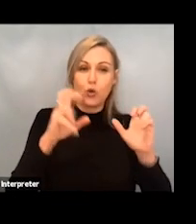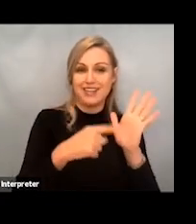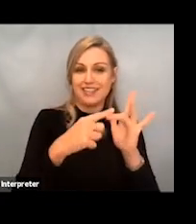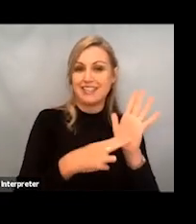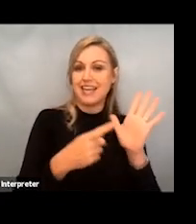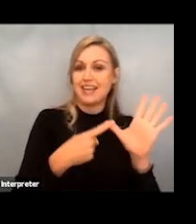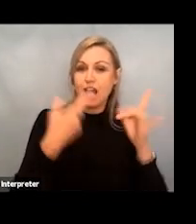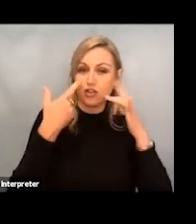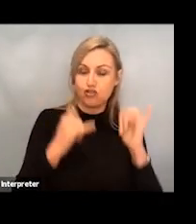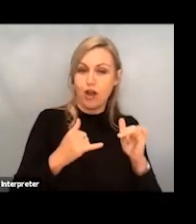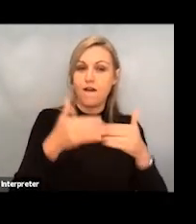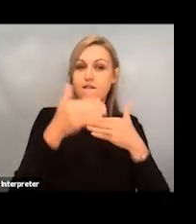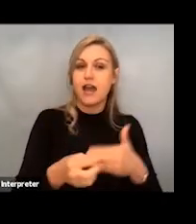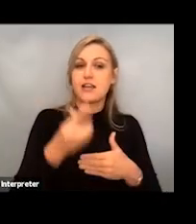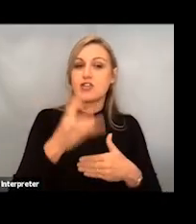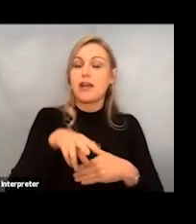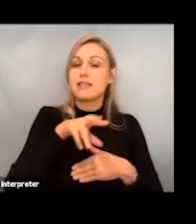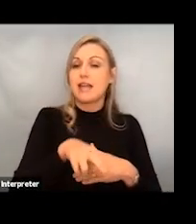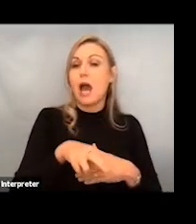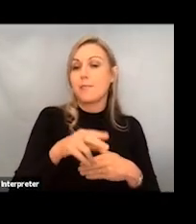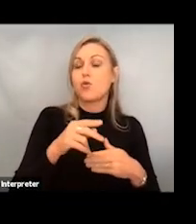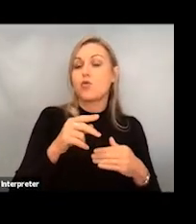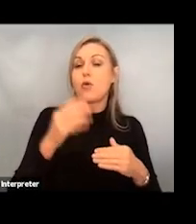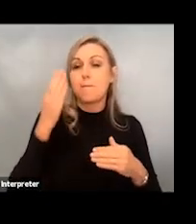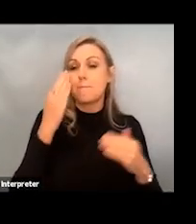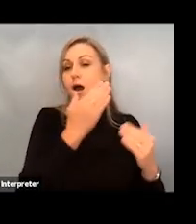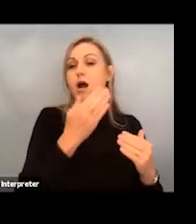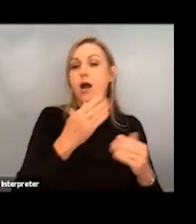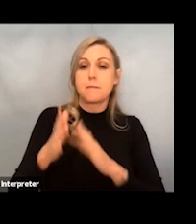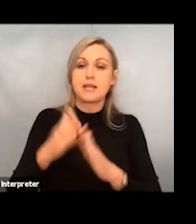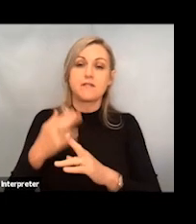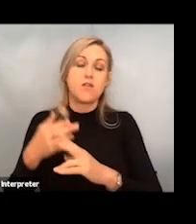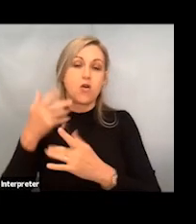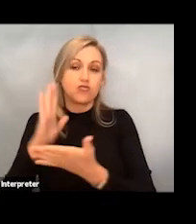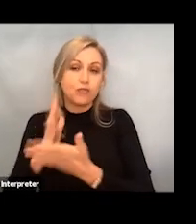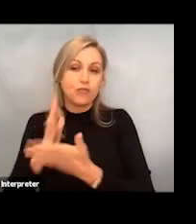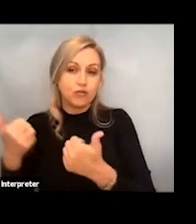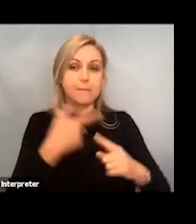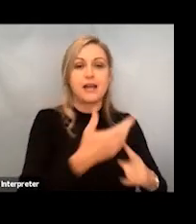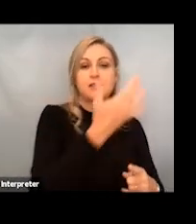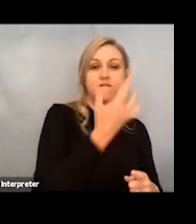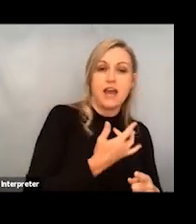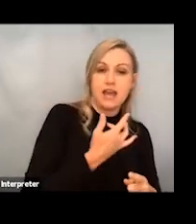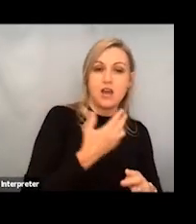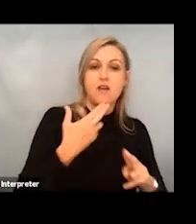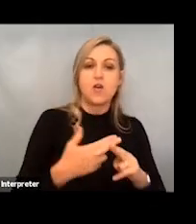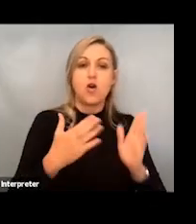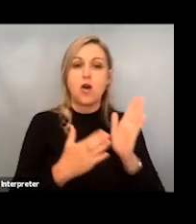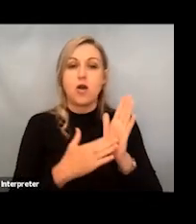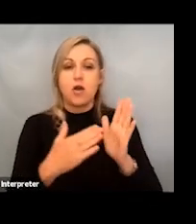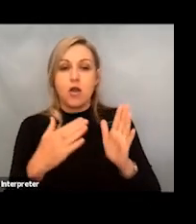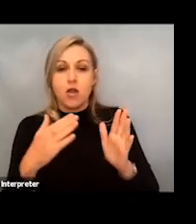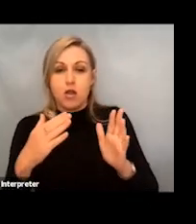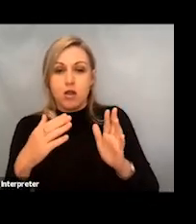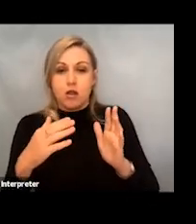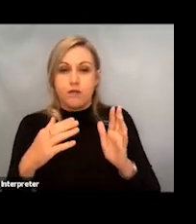a phase 3 double-blind randomized controlled placebo-controlled trial of mirtazapine. I'd just like to acknowledge the various